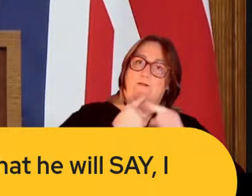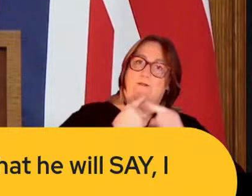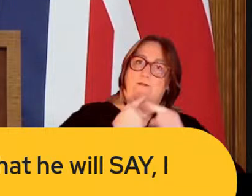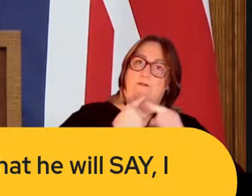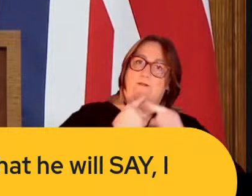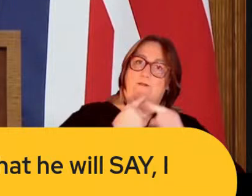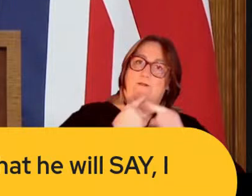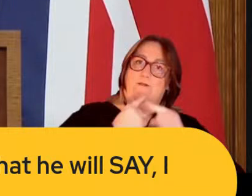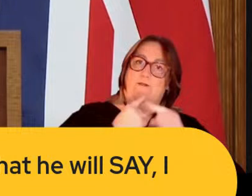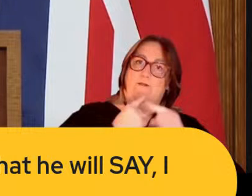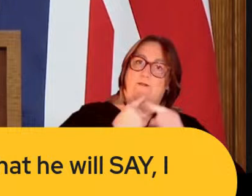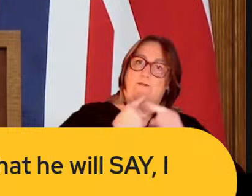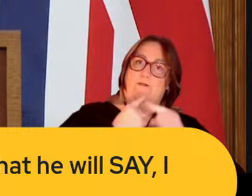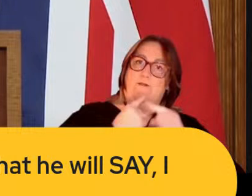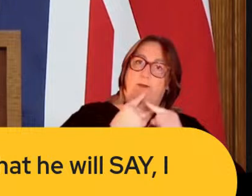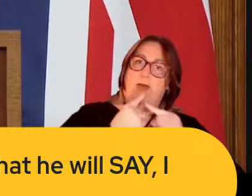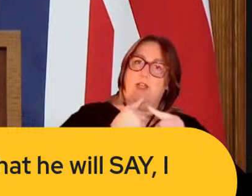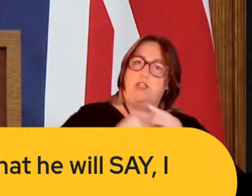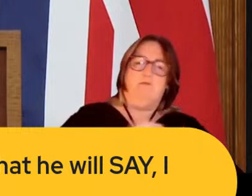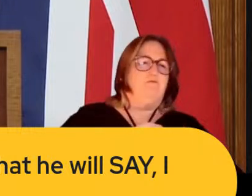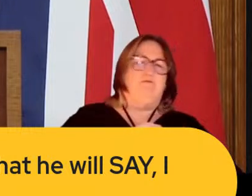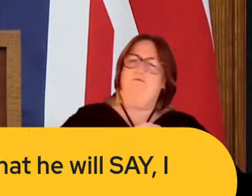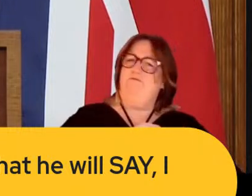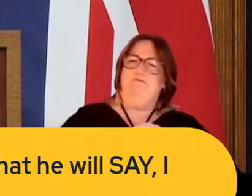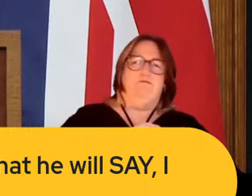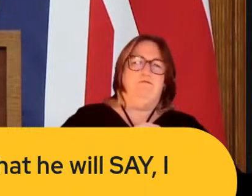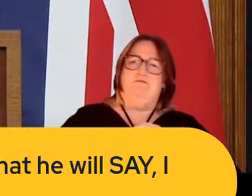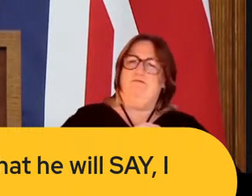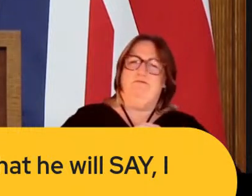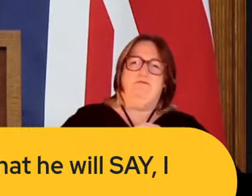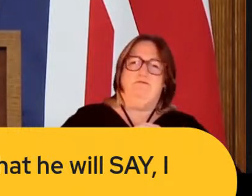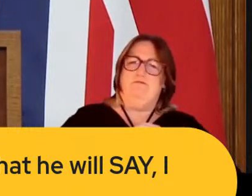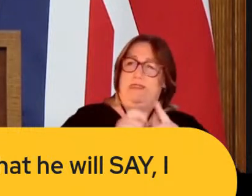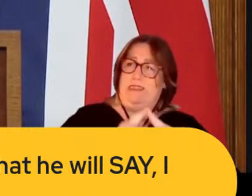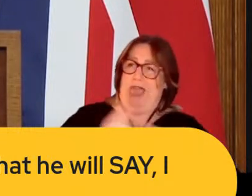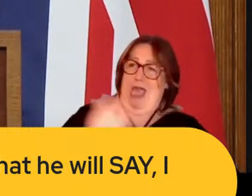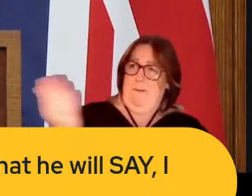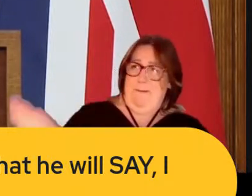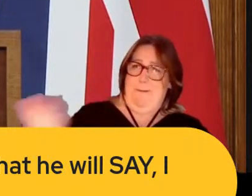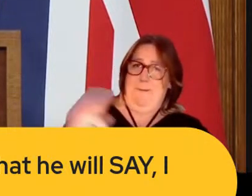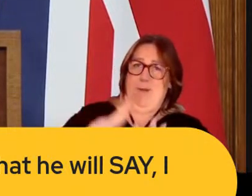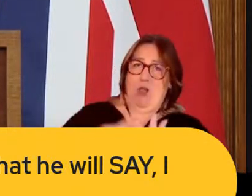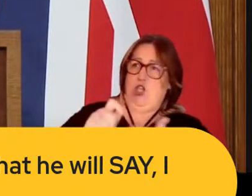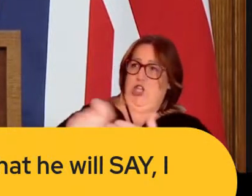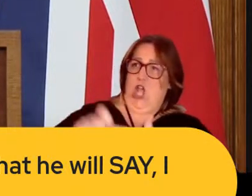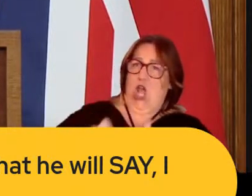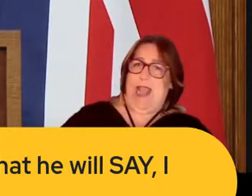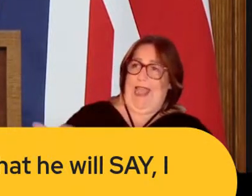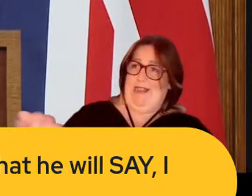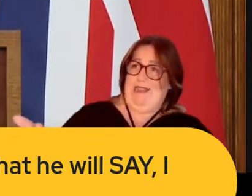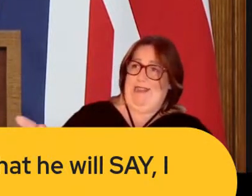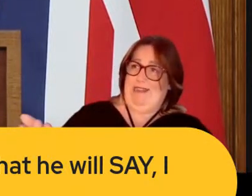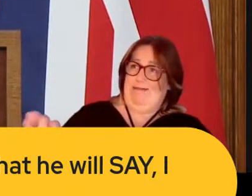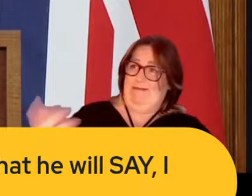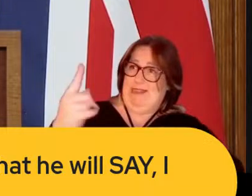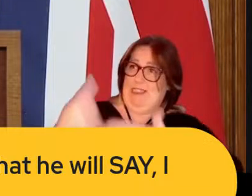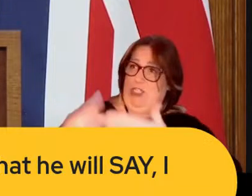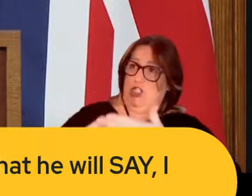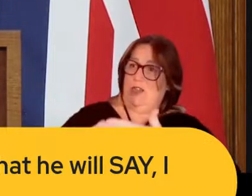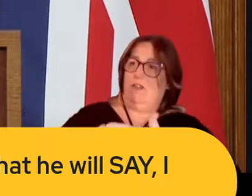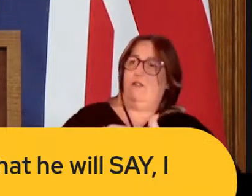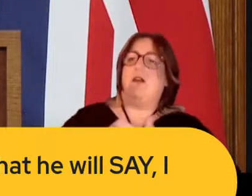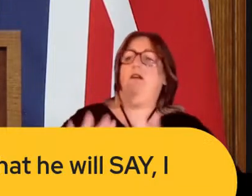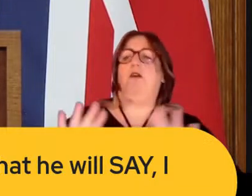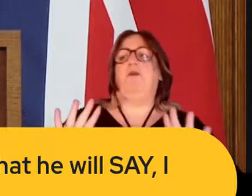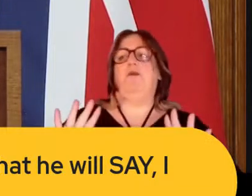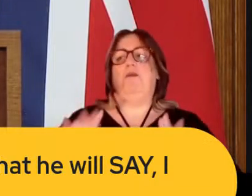guilty. Yeah. Okay. Not to print or write about it. That is the law of the land that is in place for the